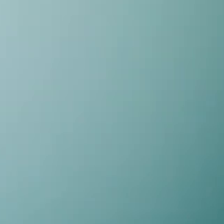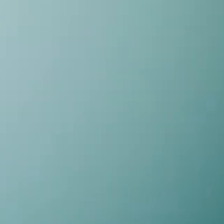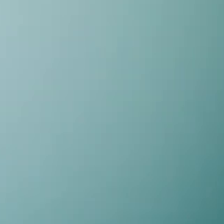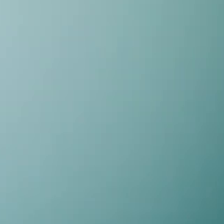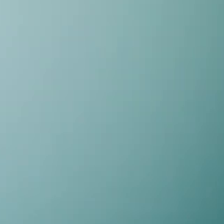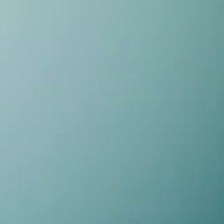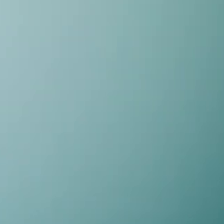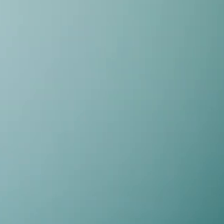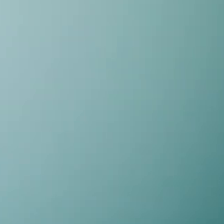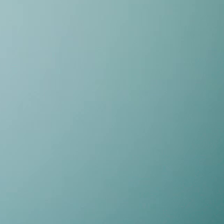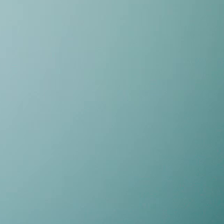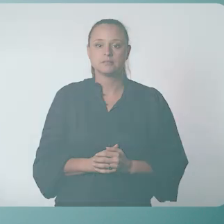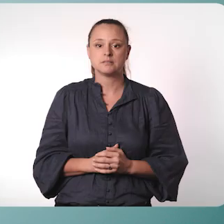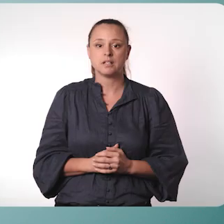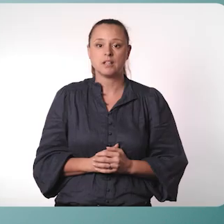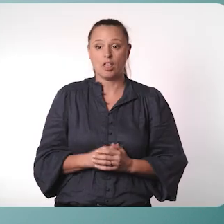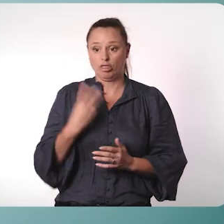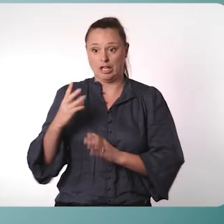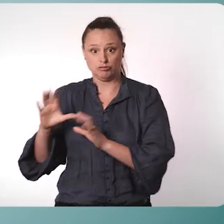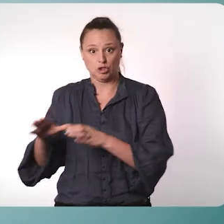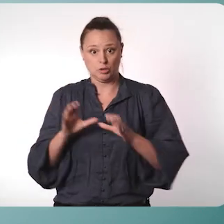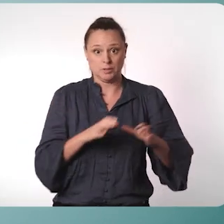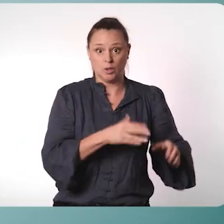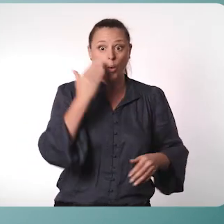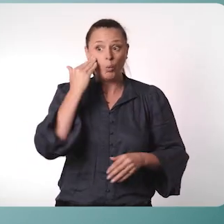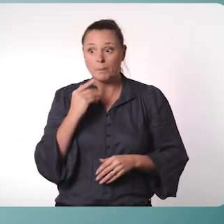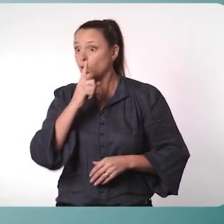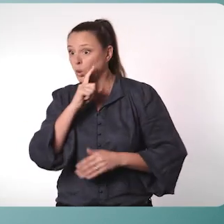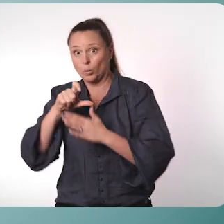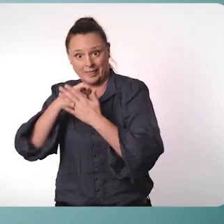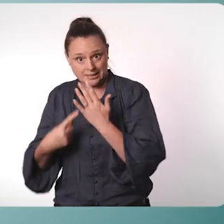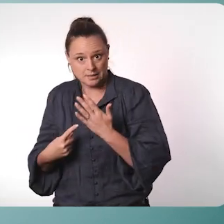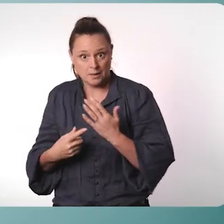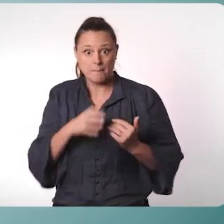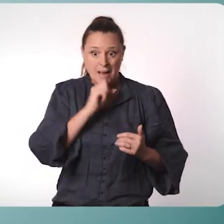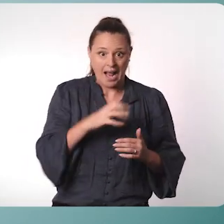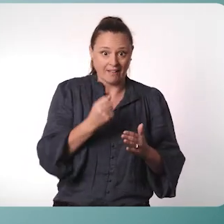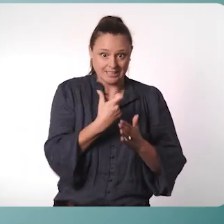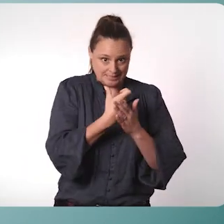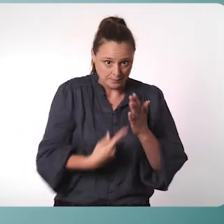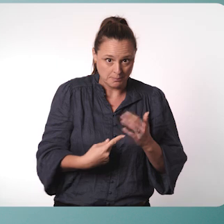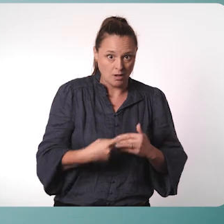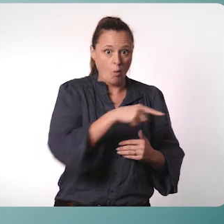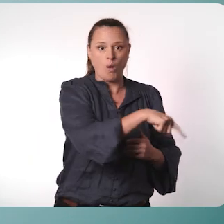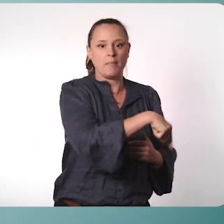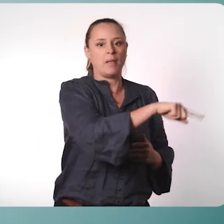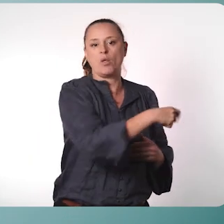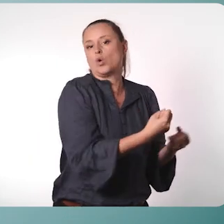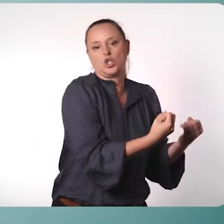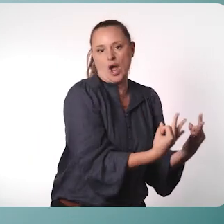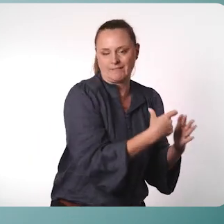Did you know that women and girls with disabilities are more likely to experience violence compared to men or people without